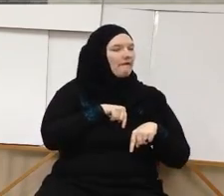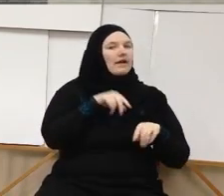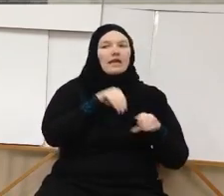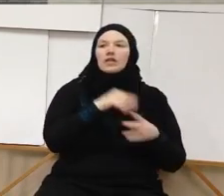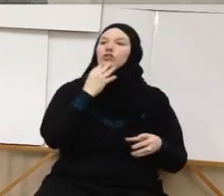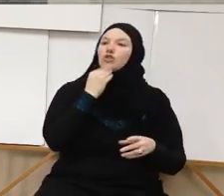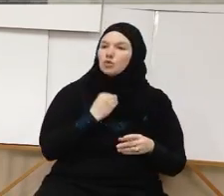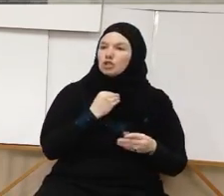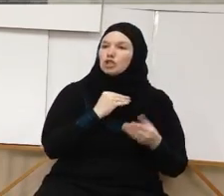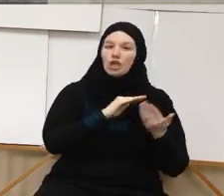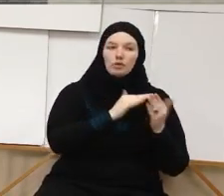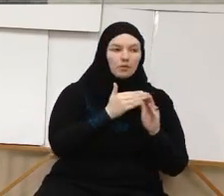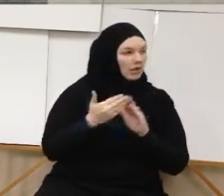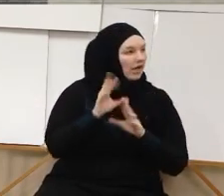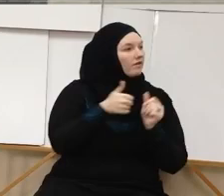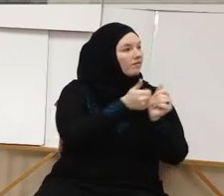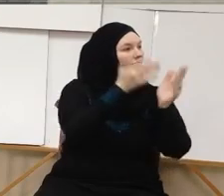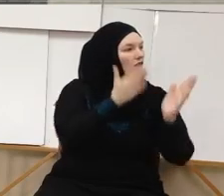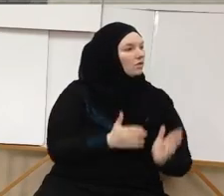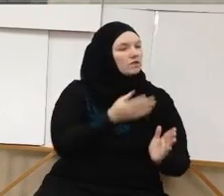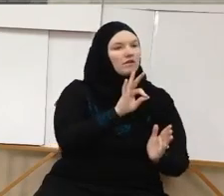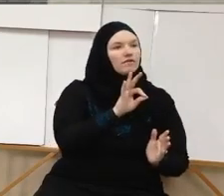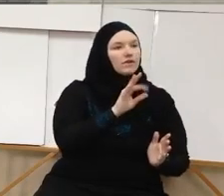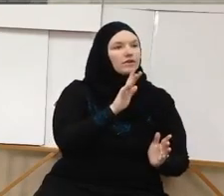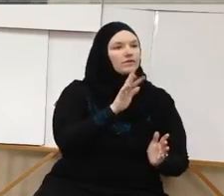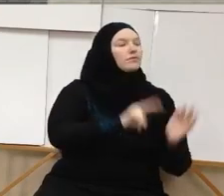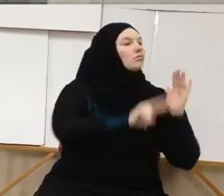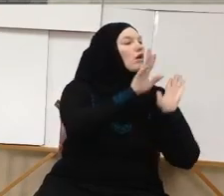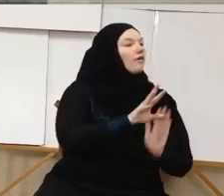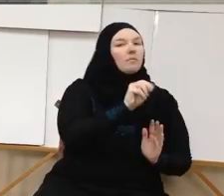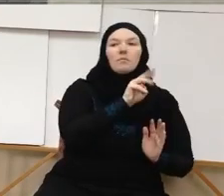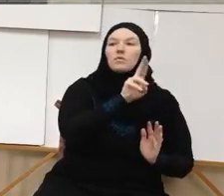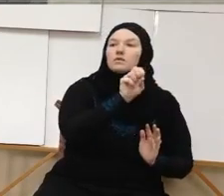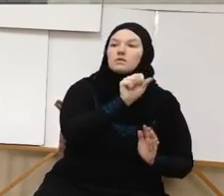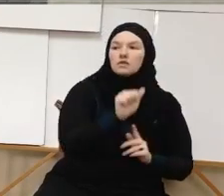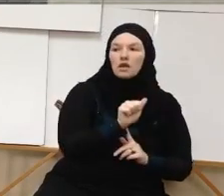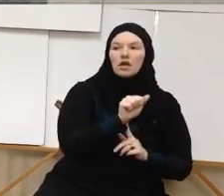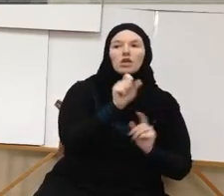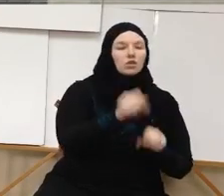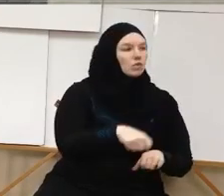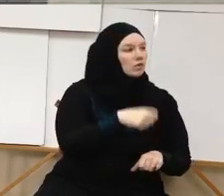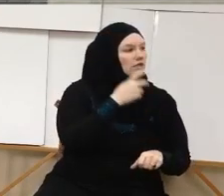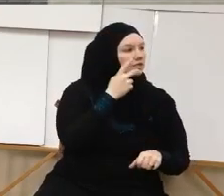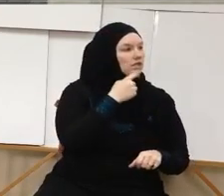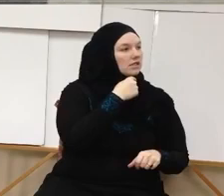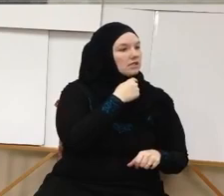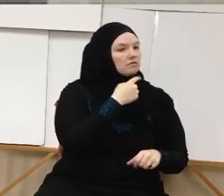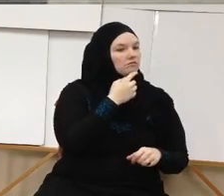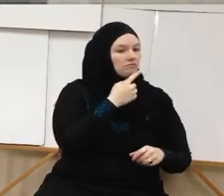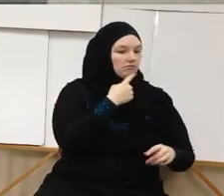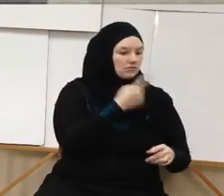the Jewish community, in the followers of Prophet Musa, you can tell that they